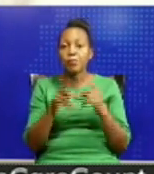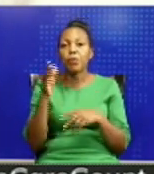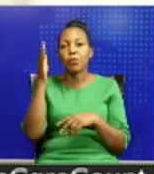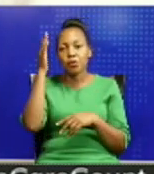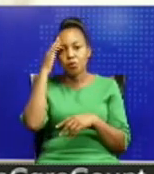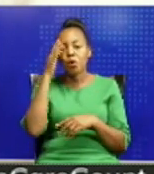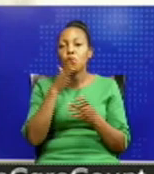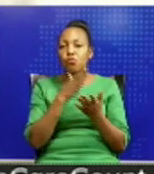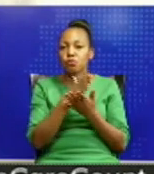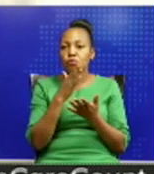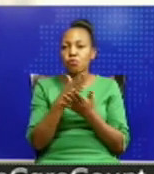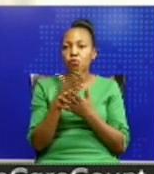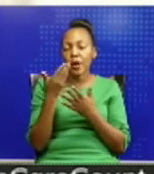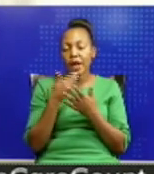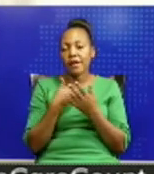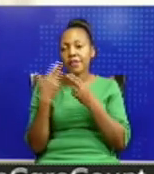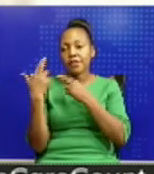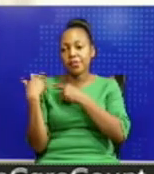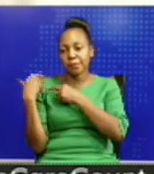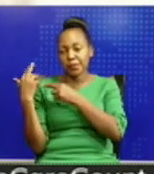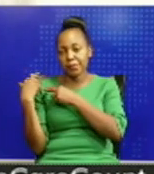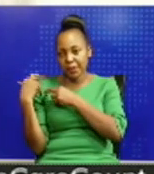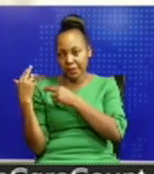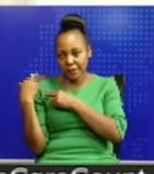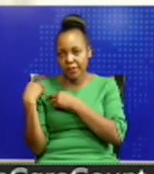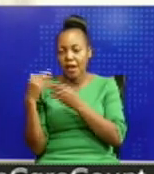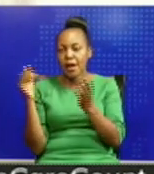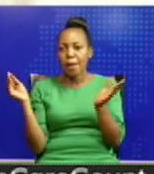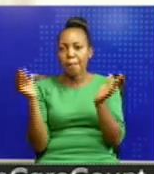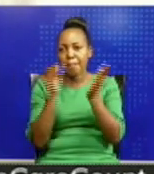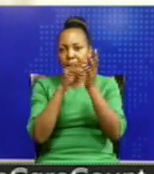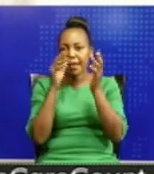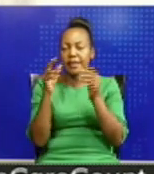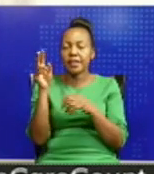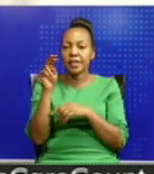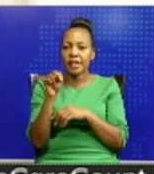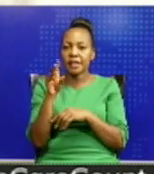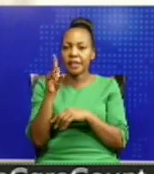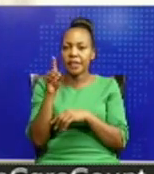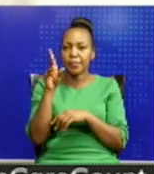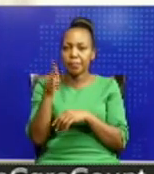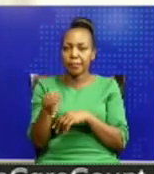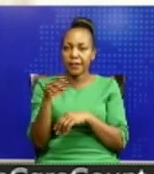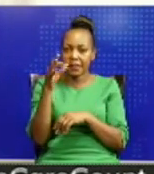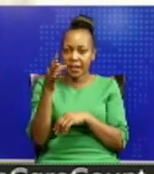we have a role to play. Inculcating it right. In the National Development Pathway, is it a start?